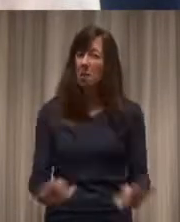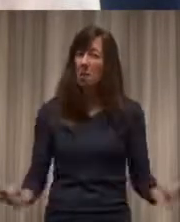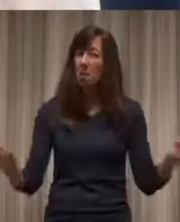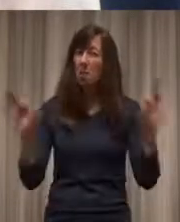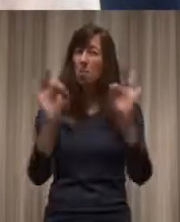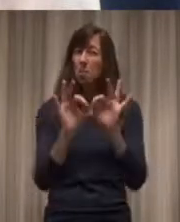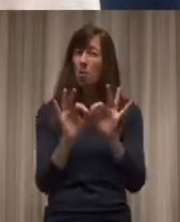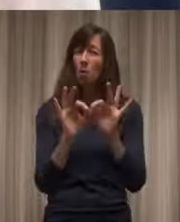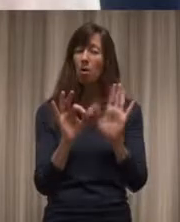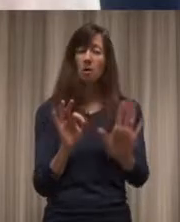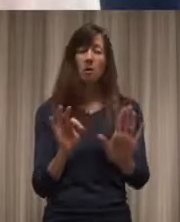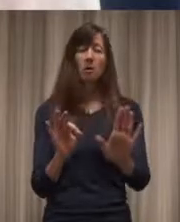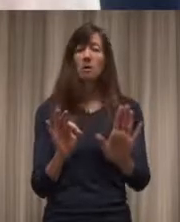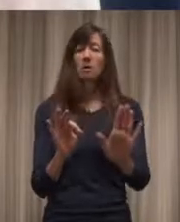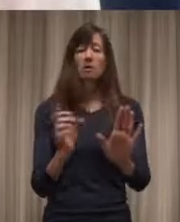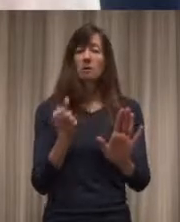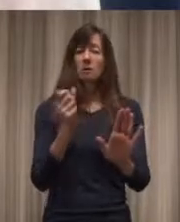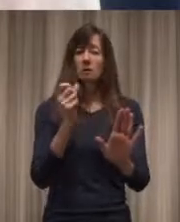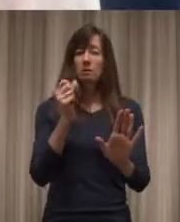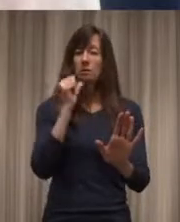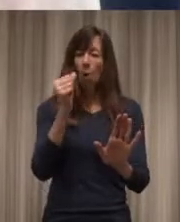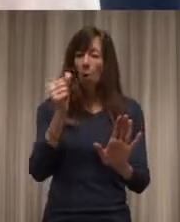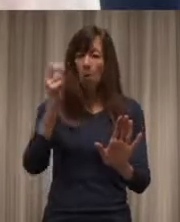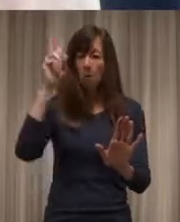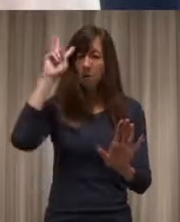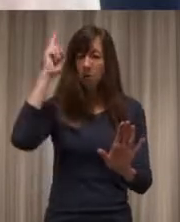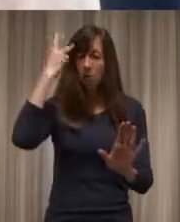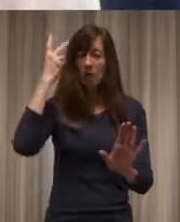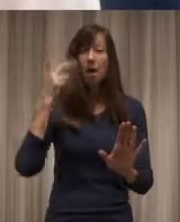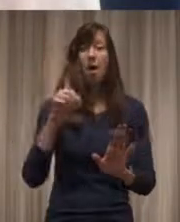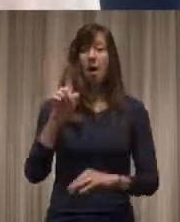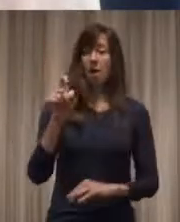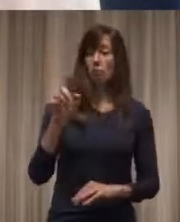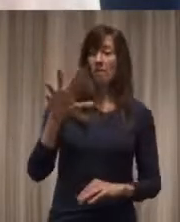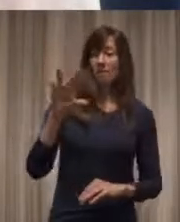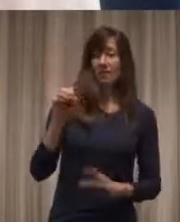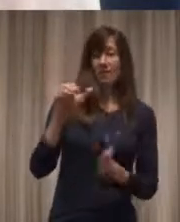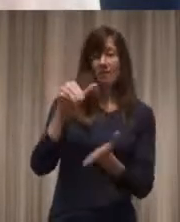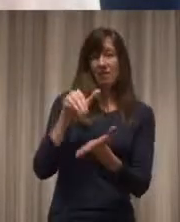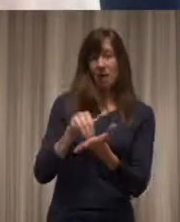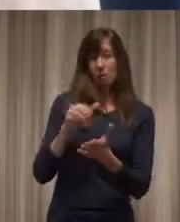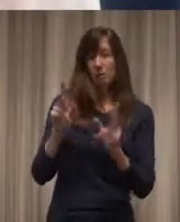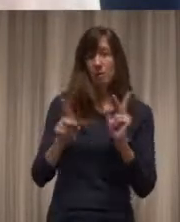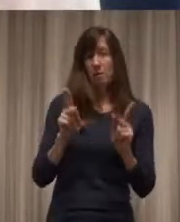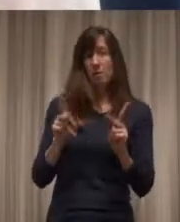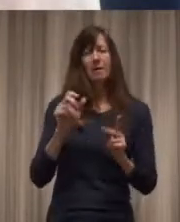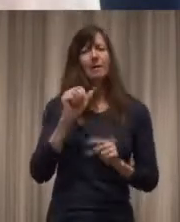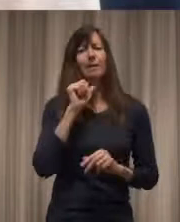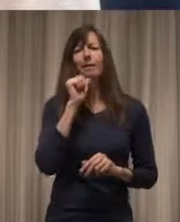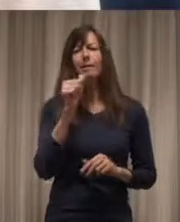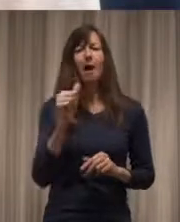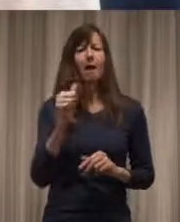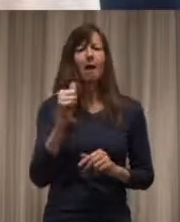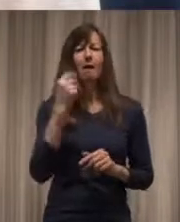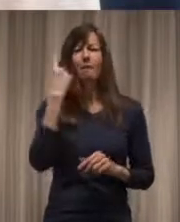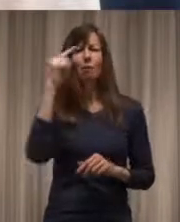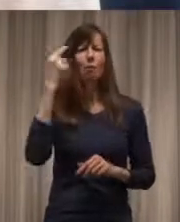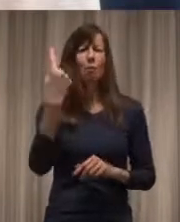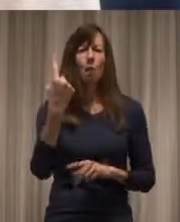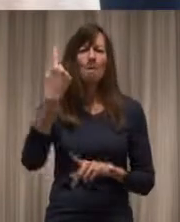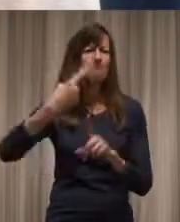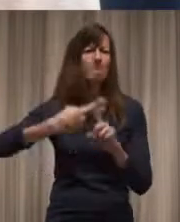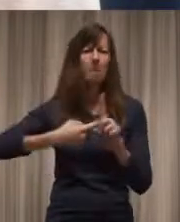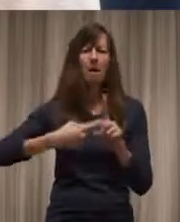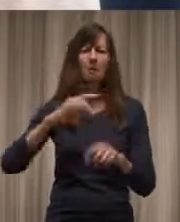in the month of January, because the month of January is going to be focused on a very initially focused set